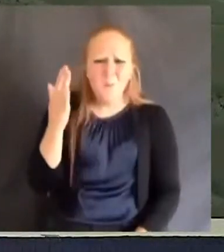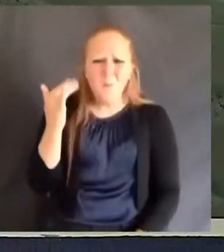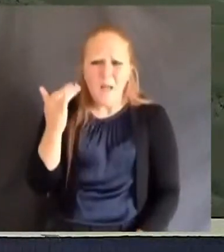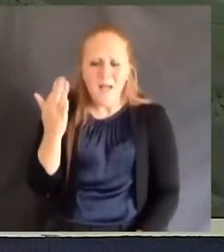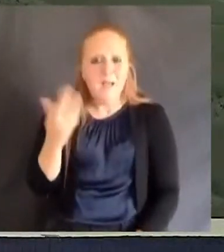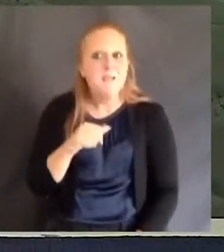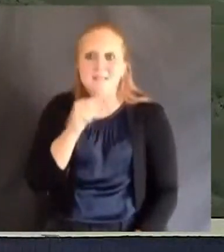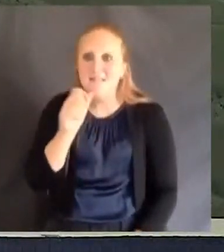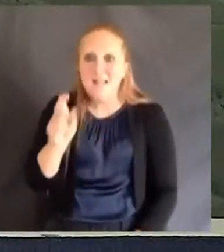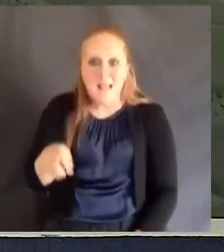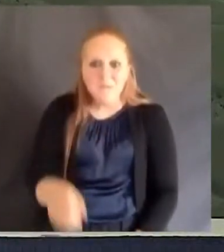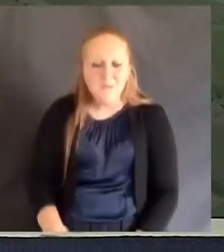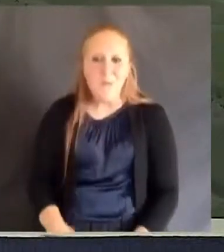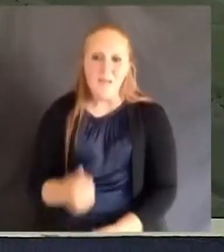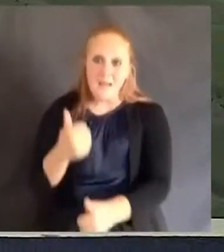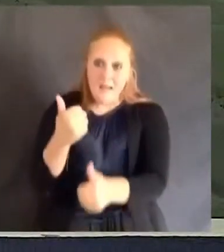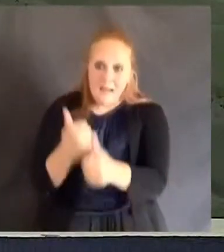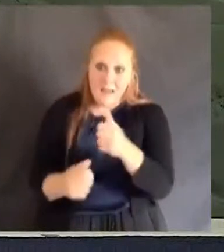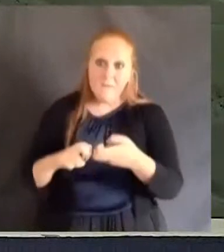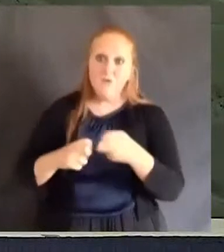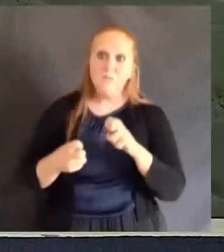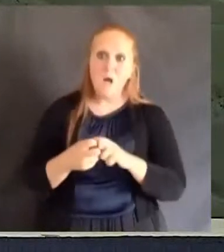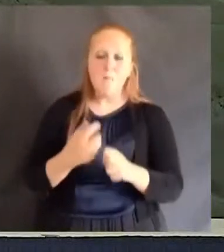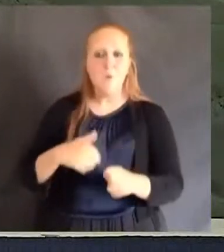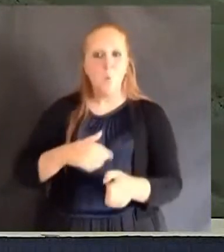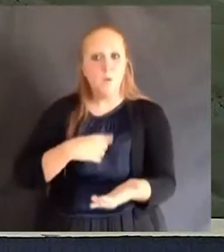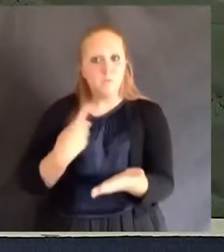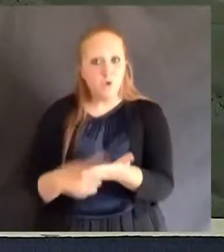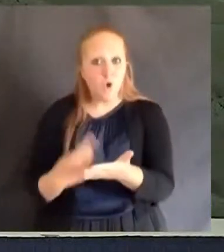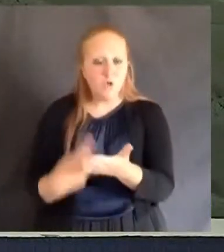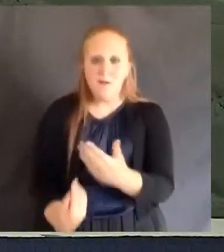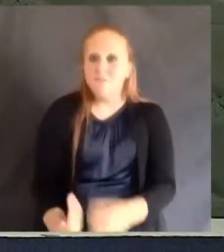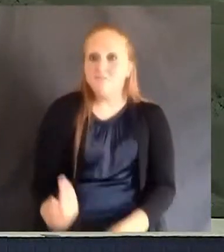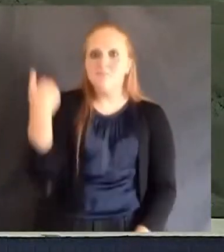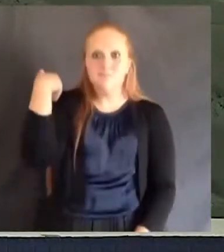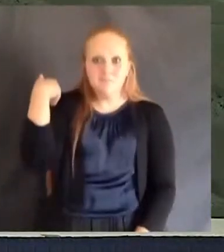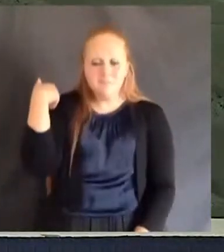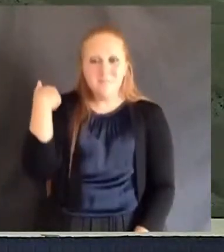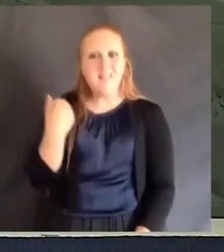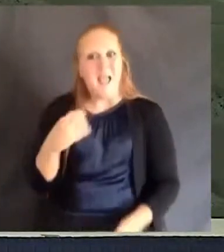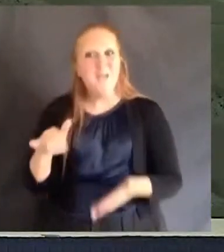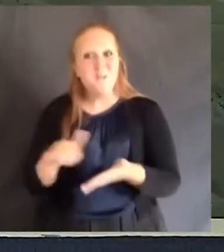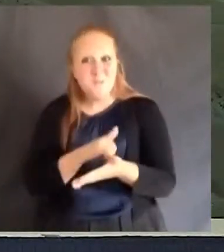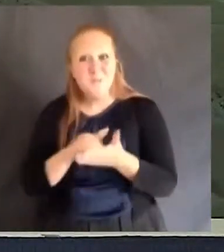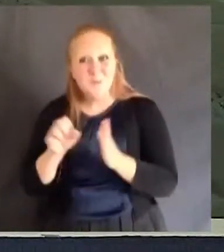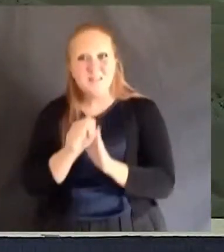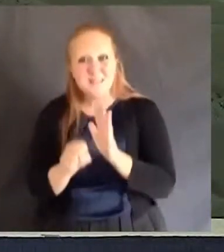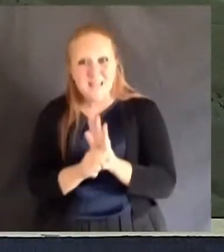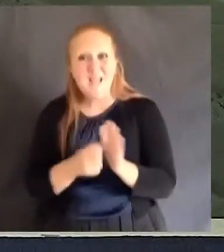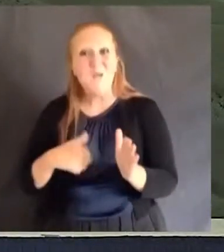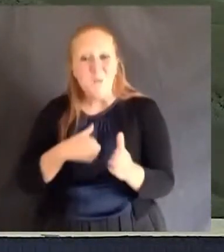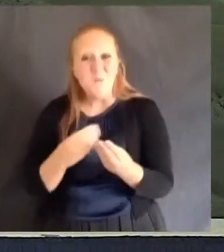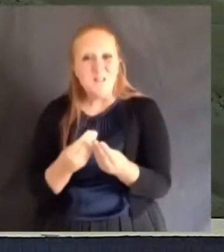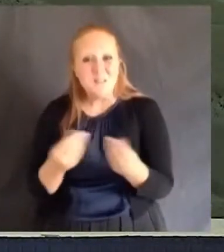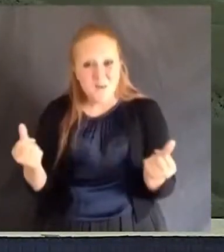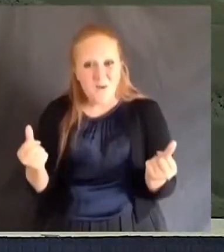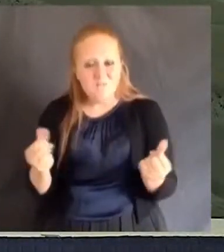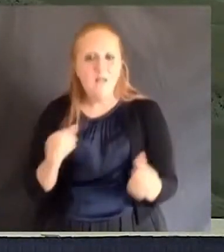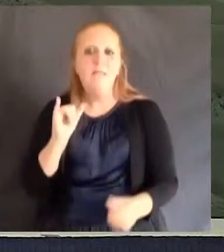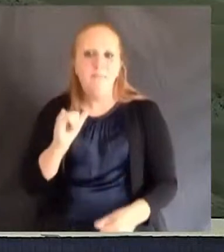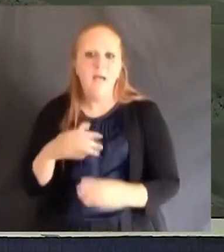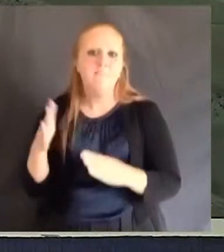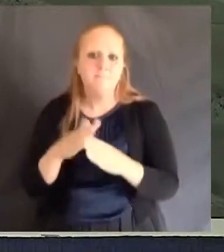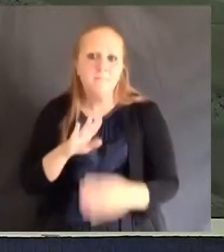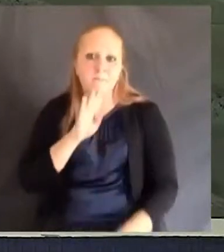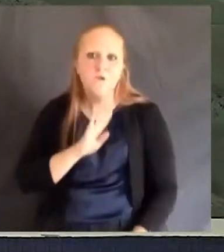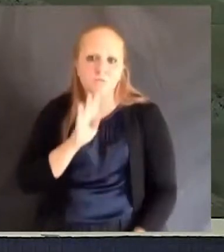talk about and we didn't solve for in New York. That's what's frustrating. We solved for them. No,